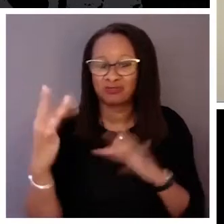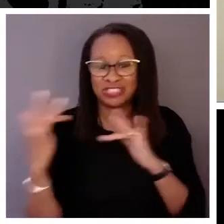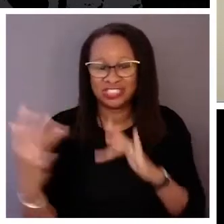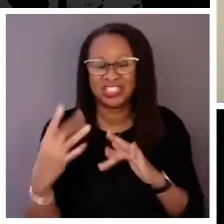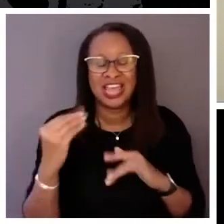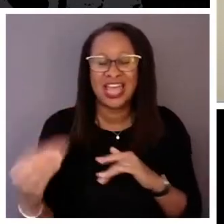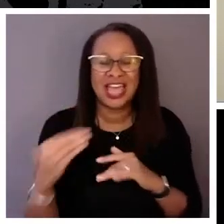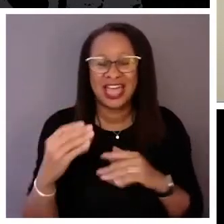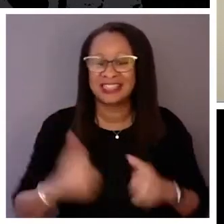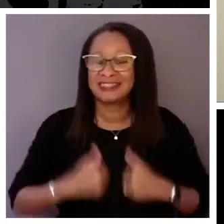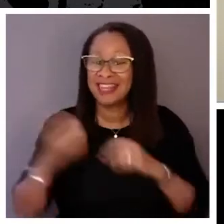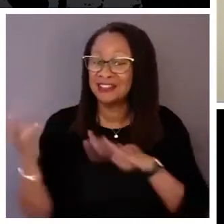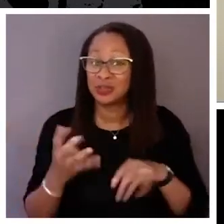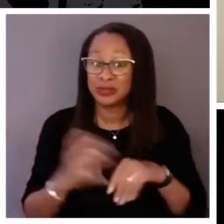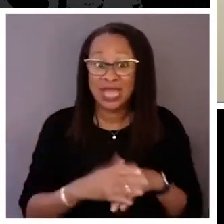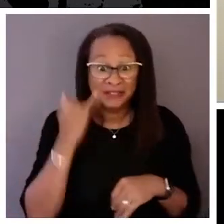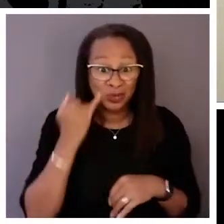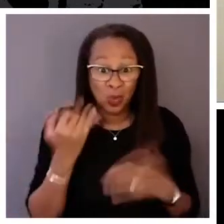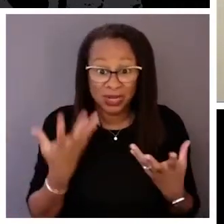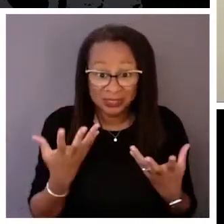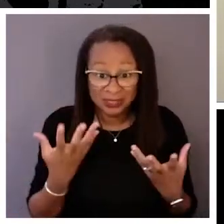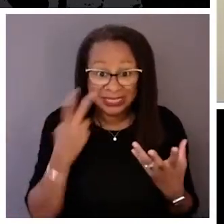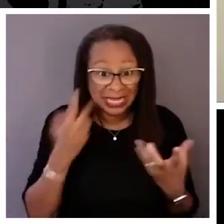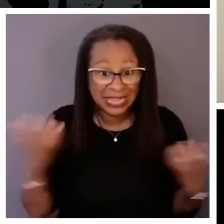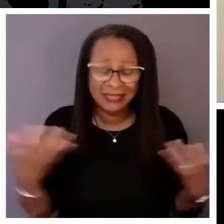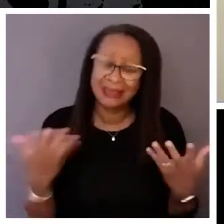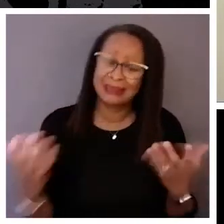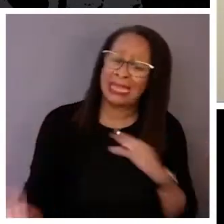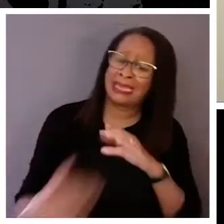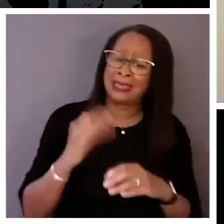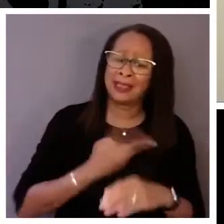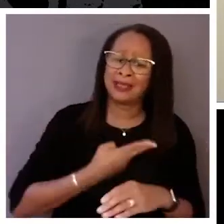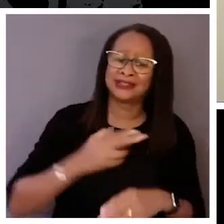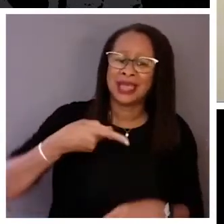for topics you'd like to see us cover, please email us at